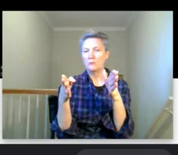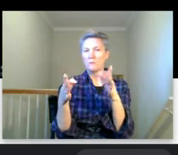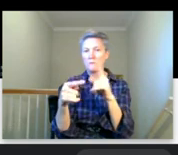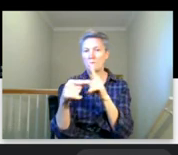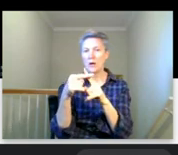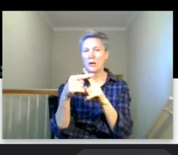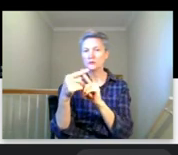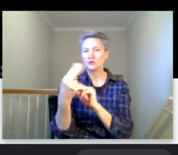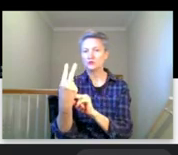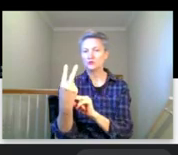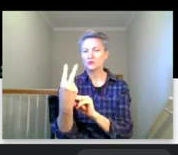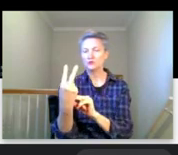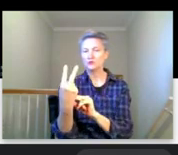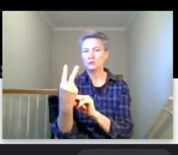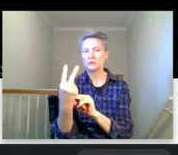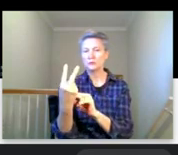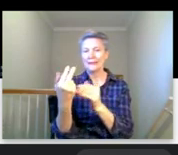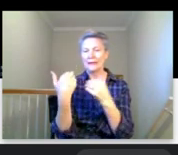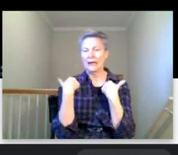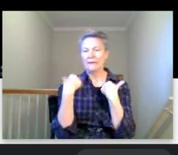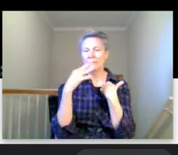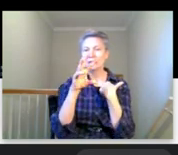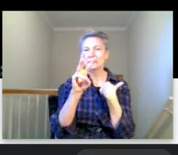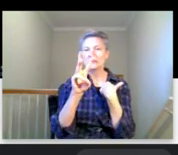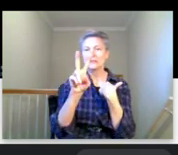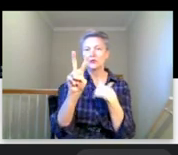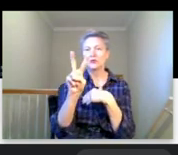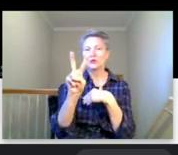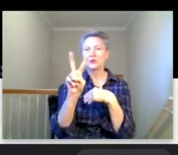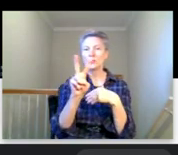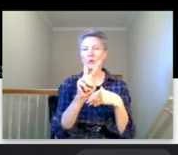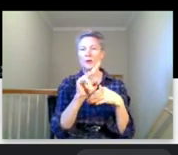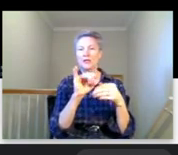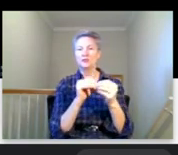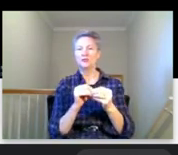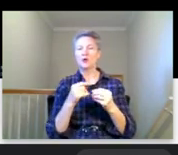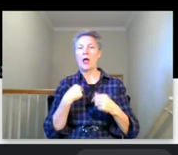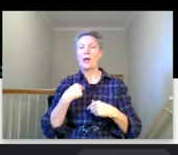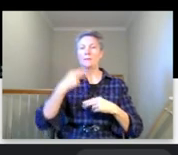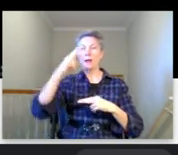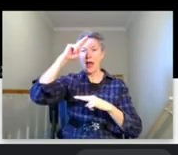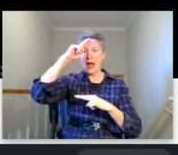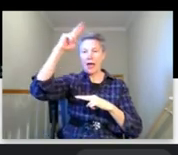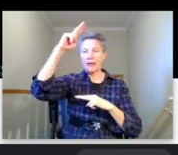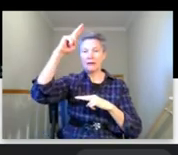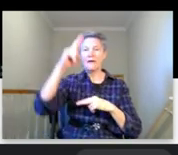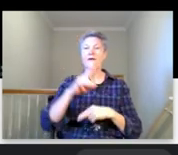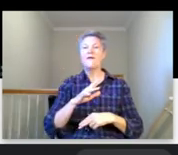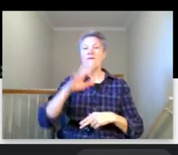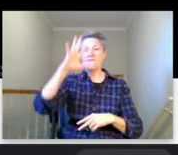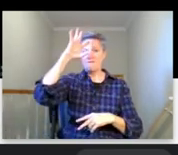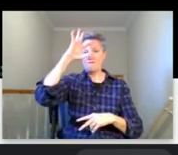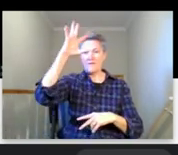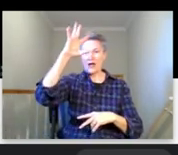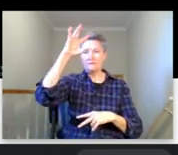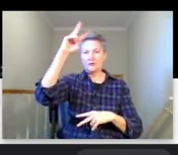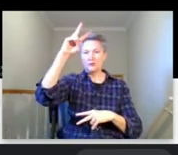add, and now I've got 62 inches. So I could say that I'm 5 feet 2 inches or 62 inches